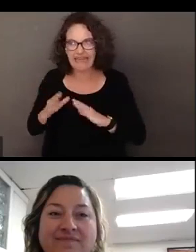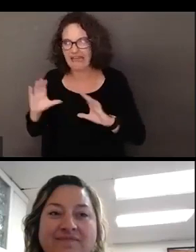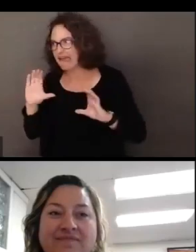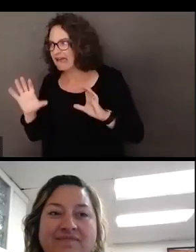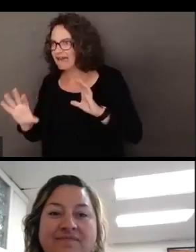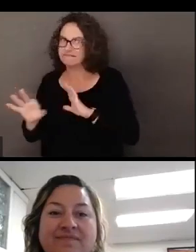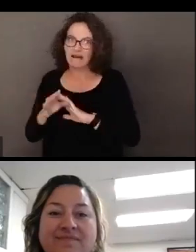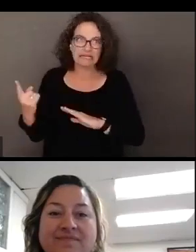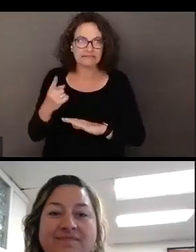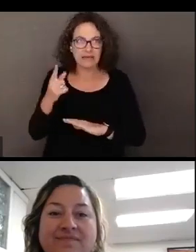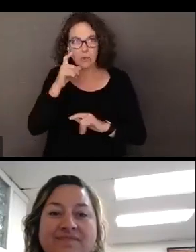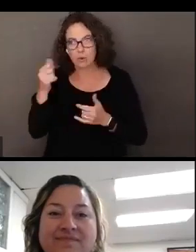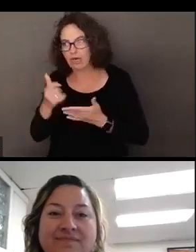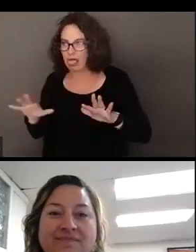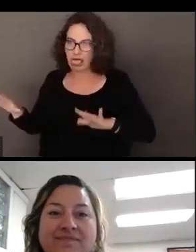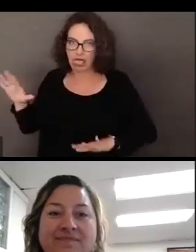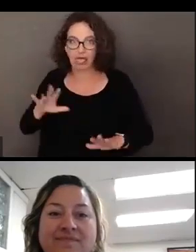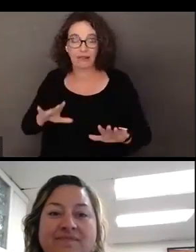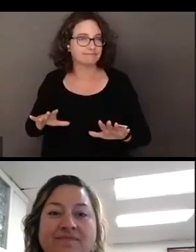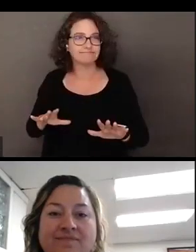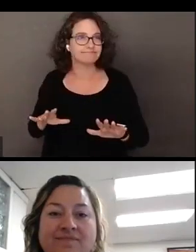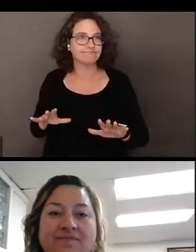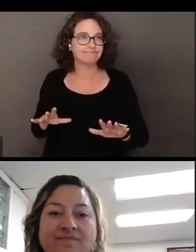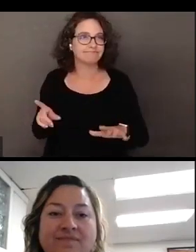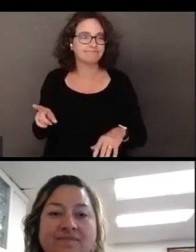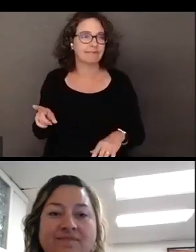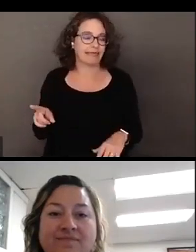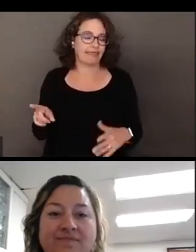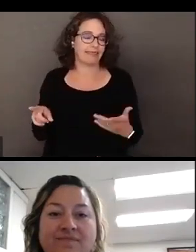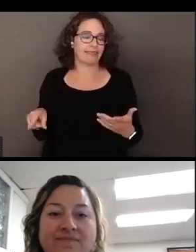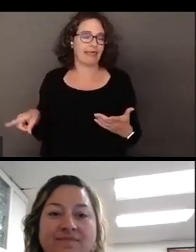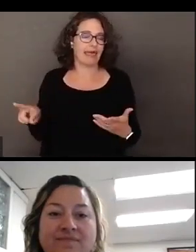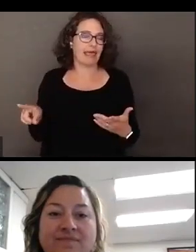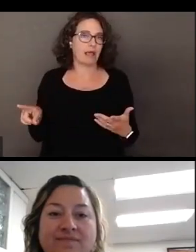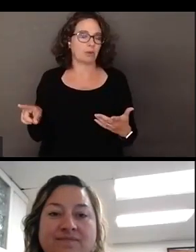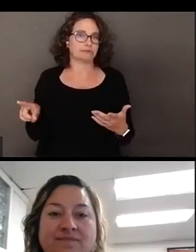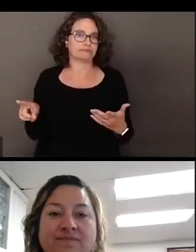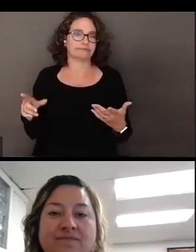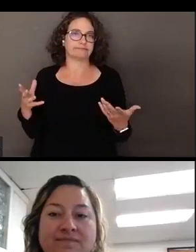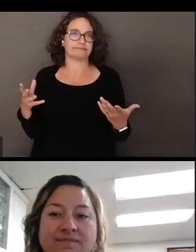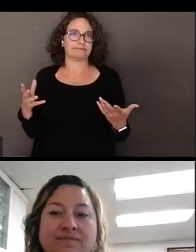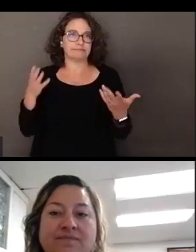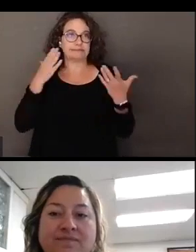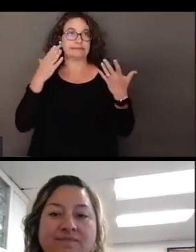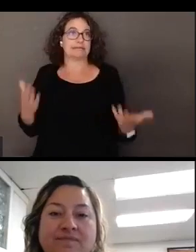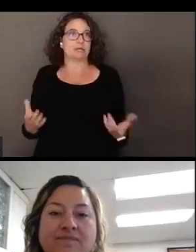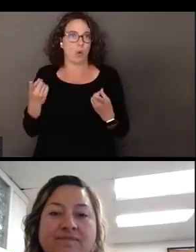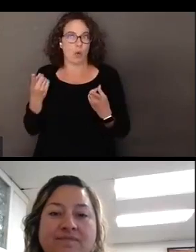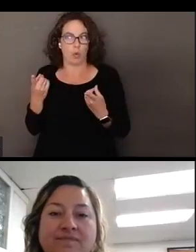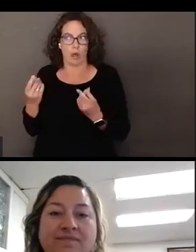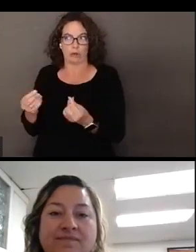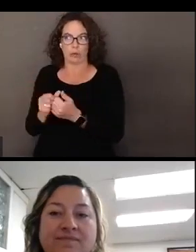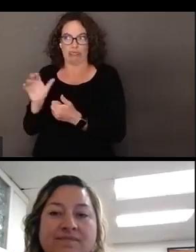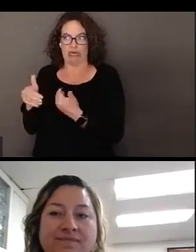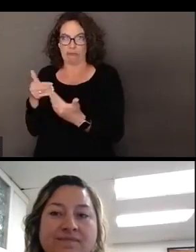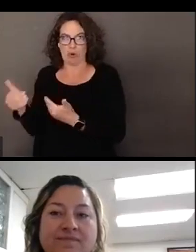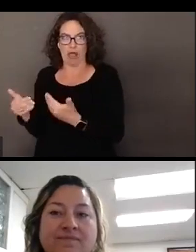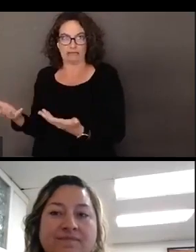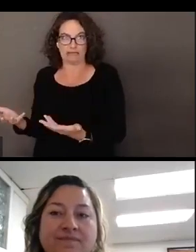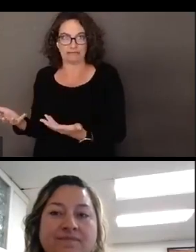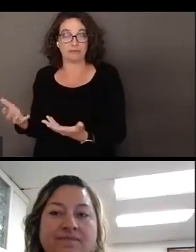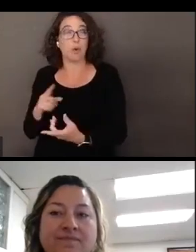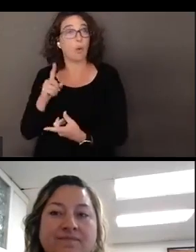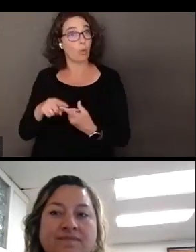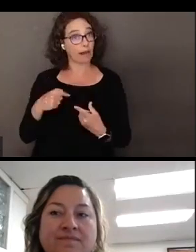could work them in, they were just, you know, at their end of not knowing what to do with that process. And so when